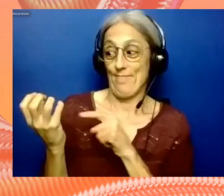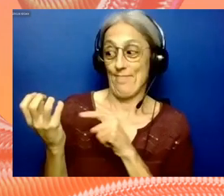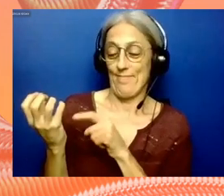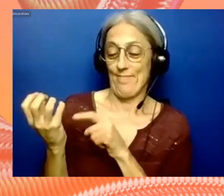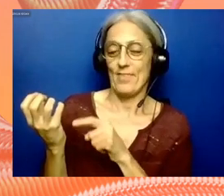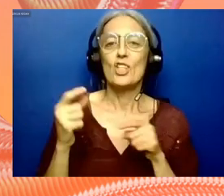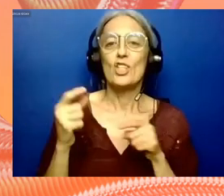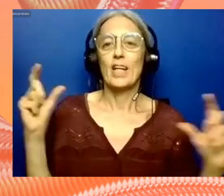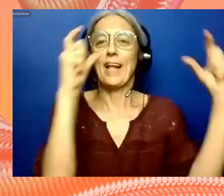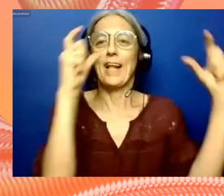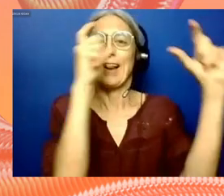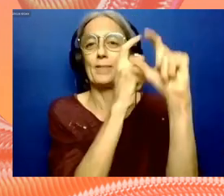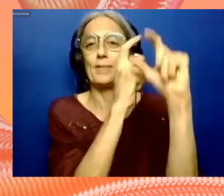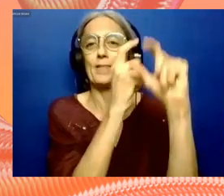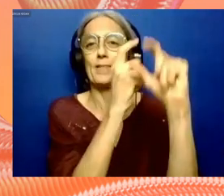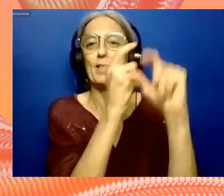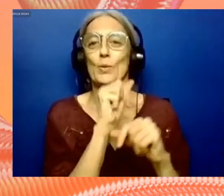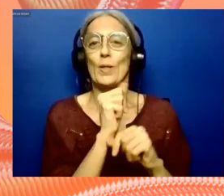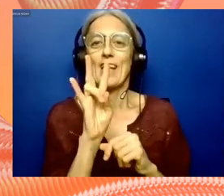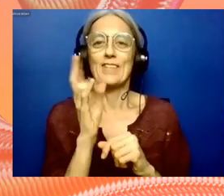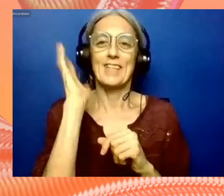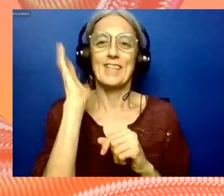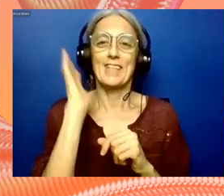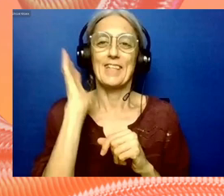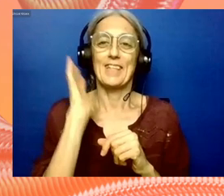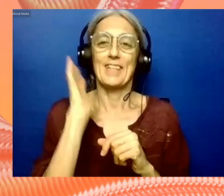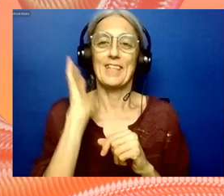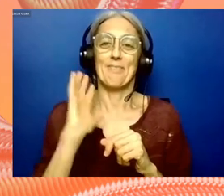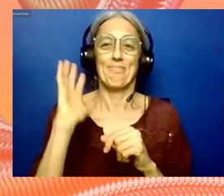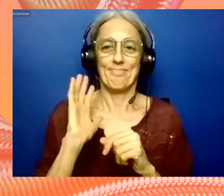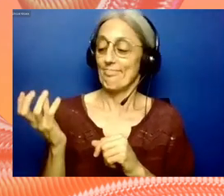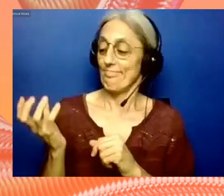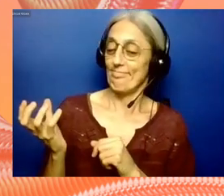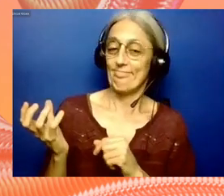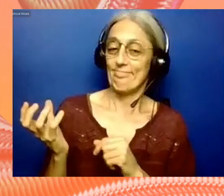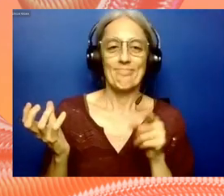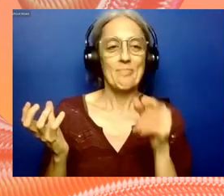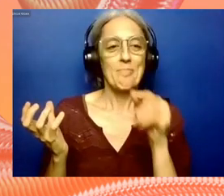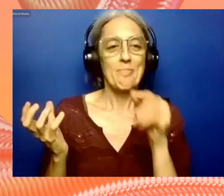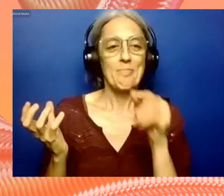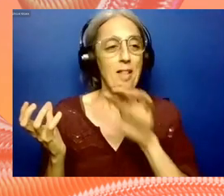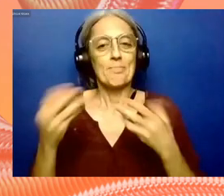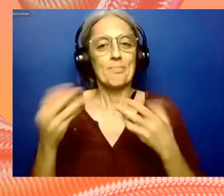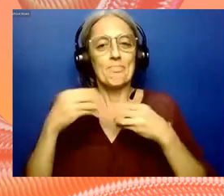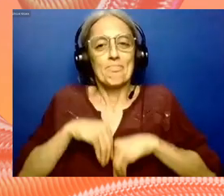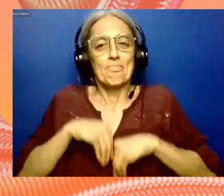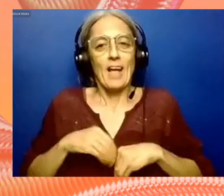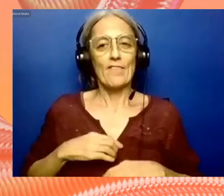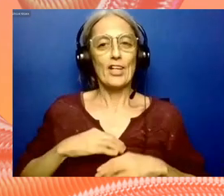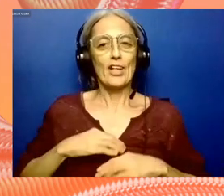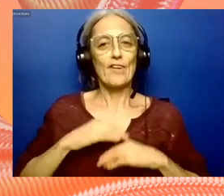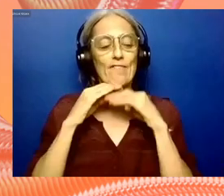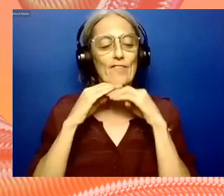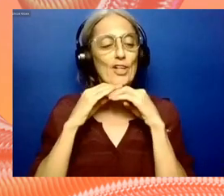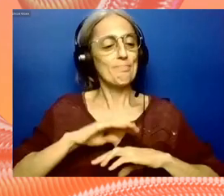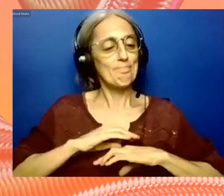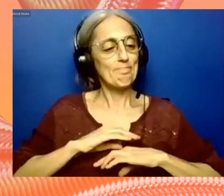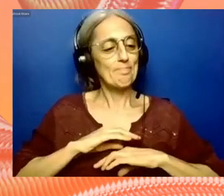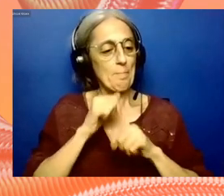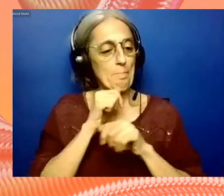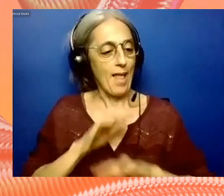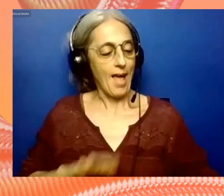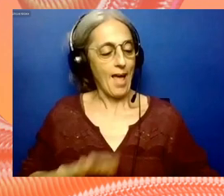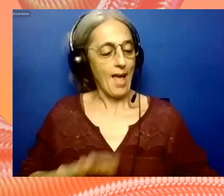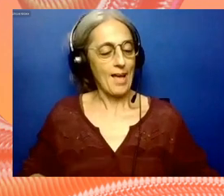I'm feeling full and blessed. It's so incredible to be with you both. So be it, see to it.